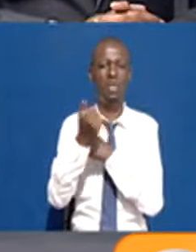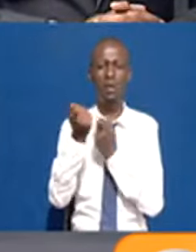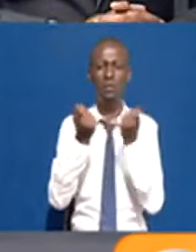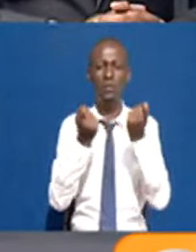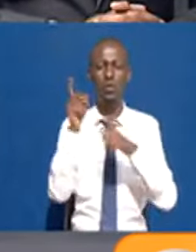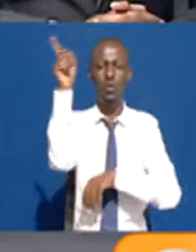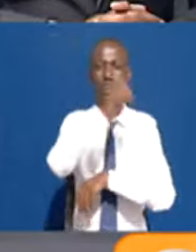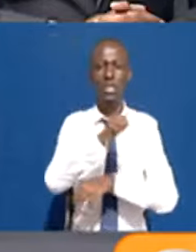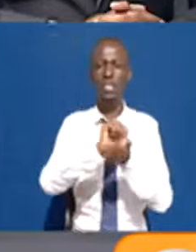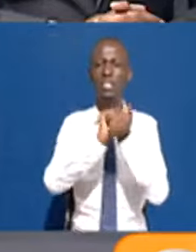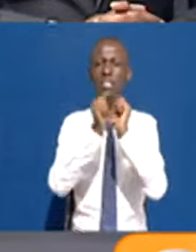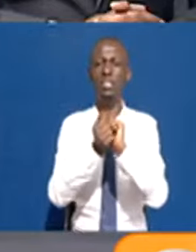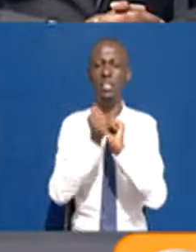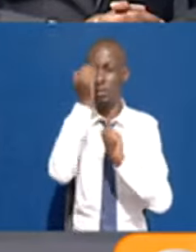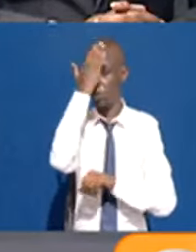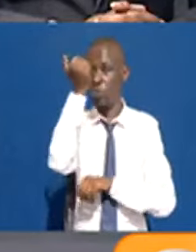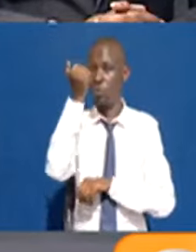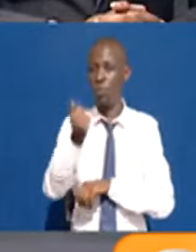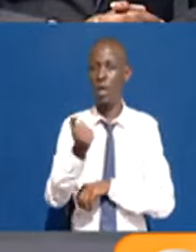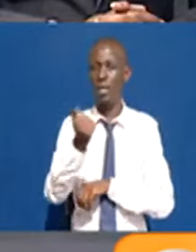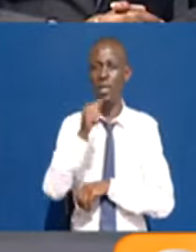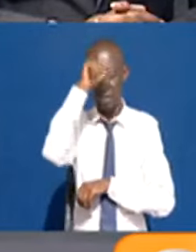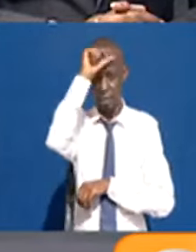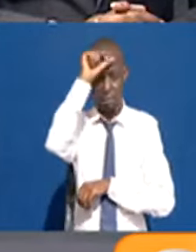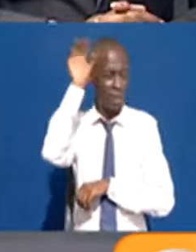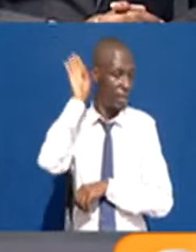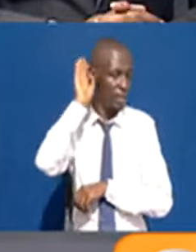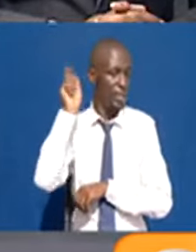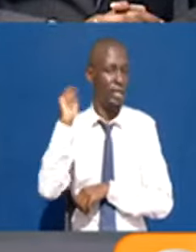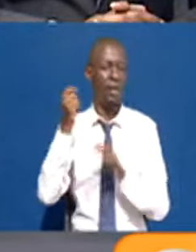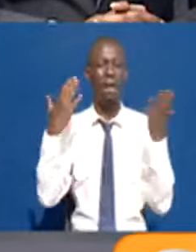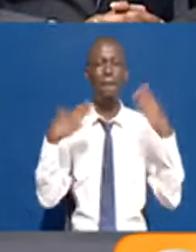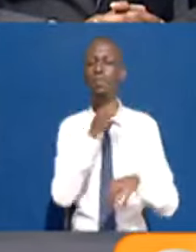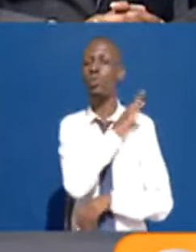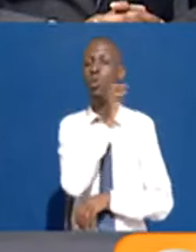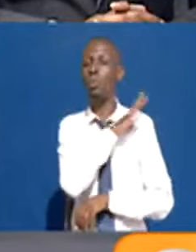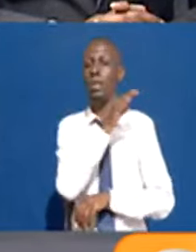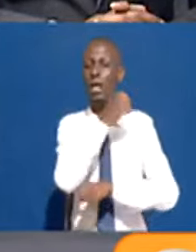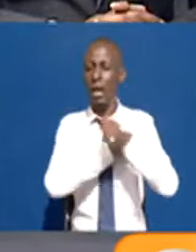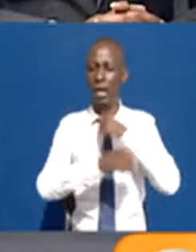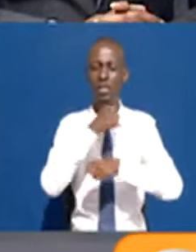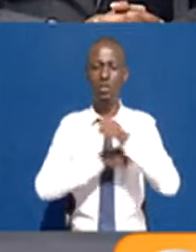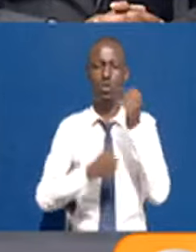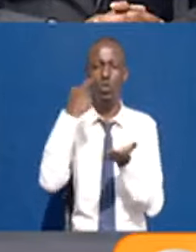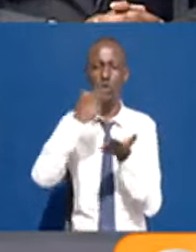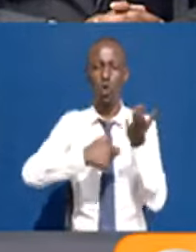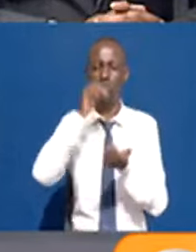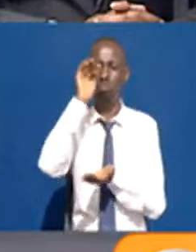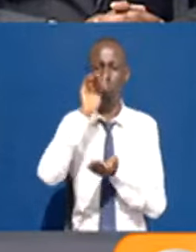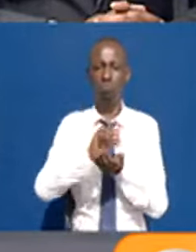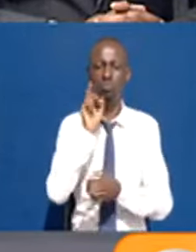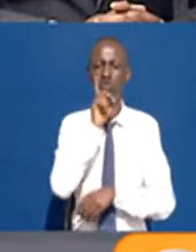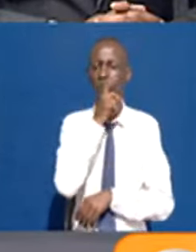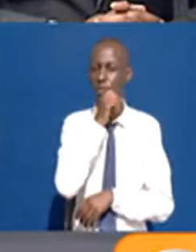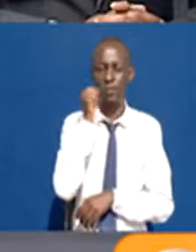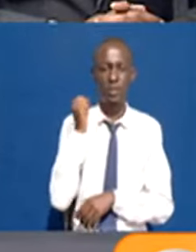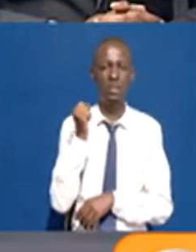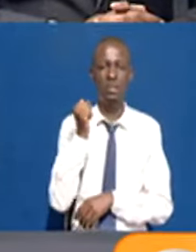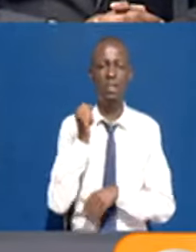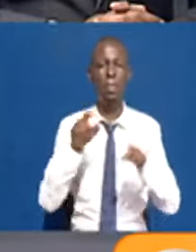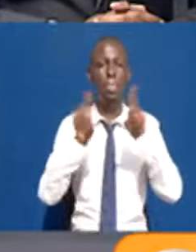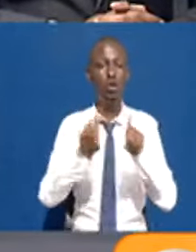were told the government had heard the cry of Kenyans and responded by lowering the cost. What's more, the